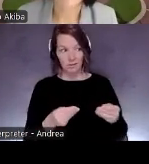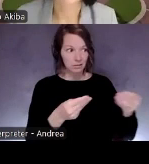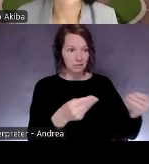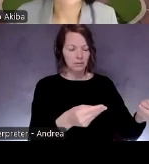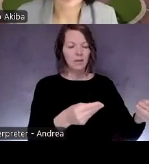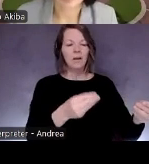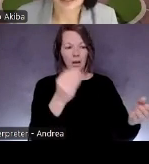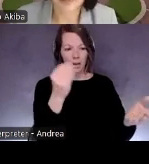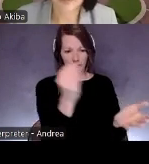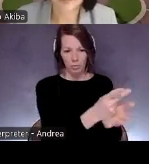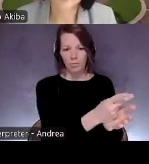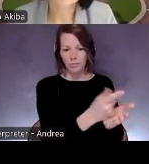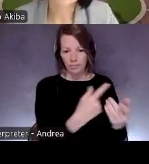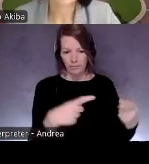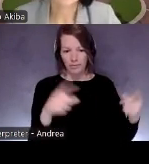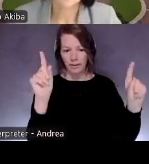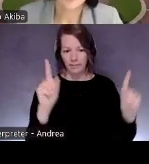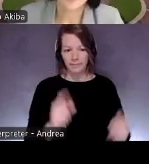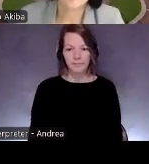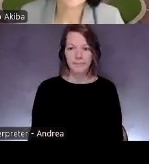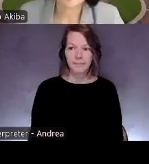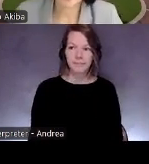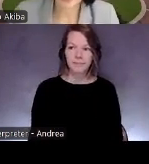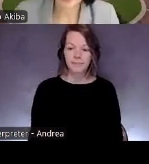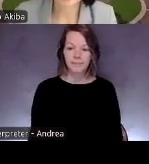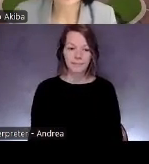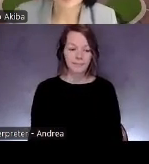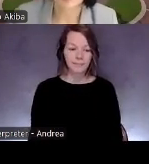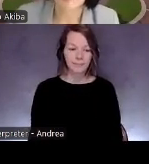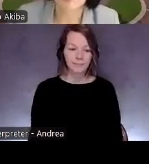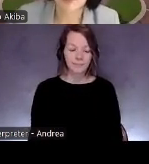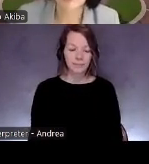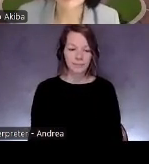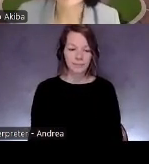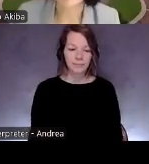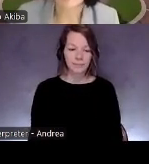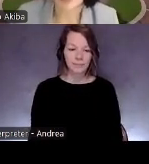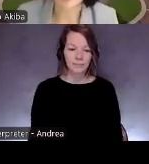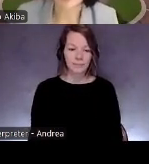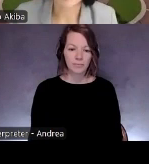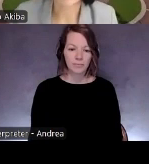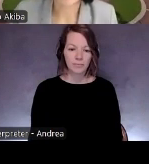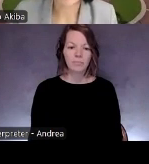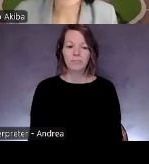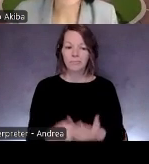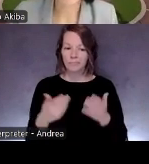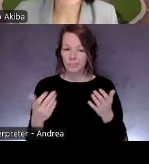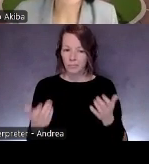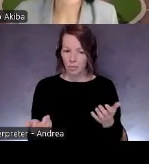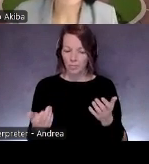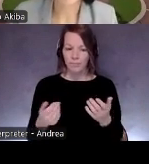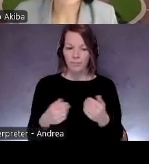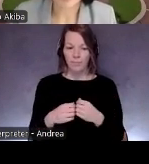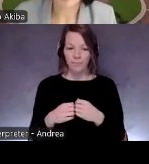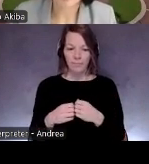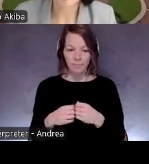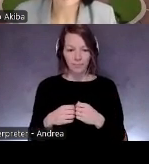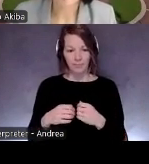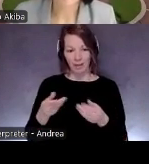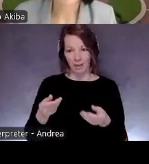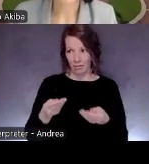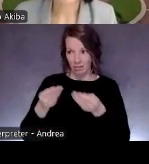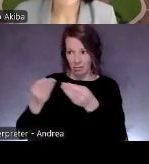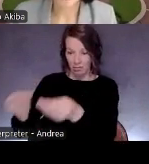manuscript is accepted. And of course, in each round of revision, we do our best to return the revised